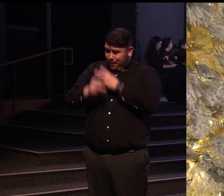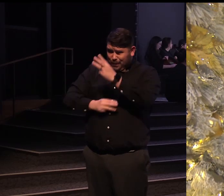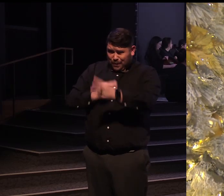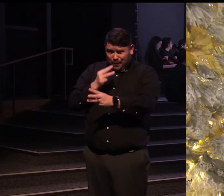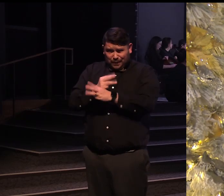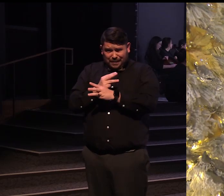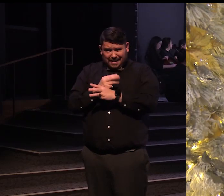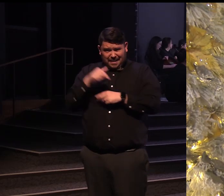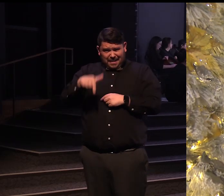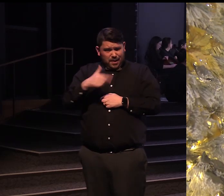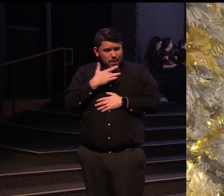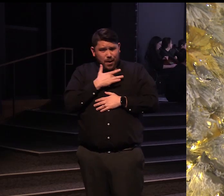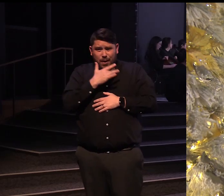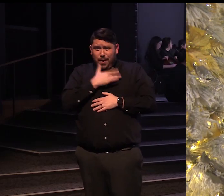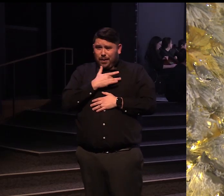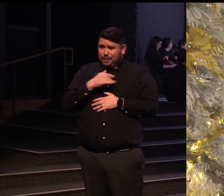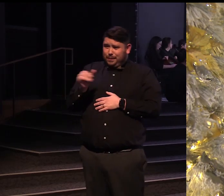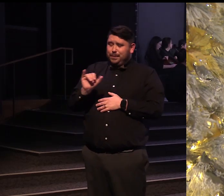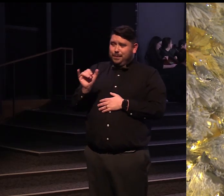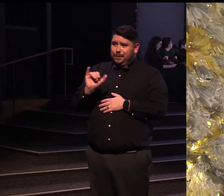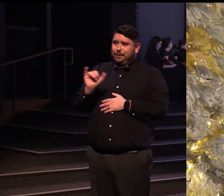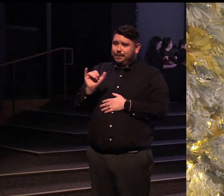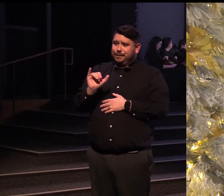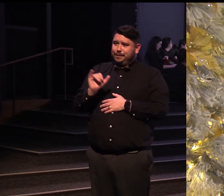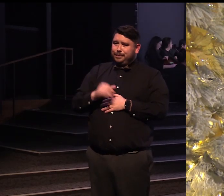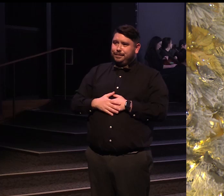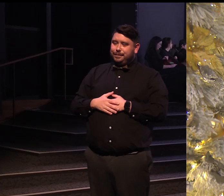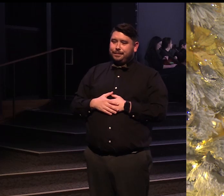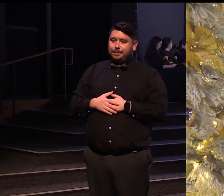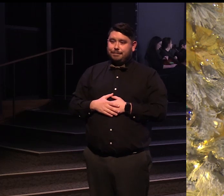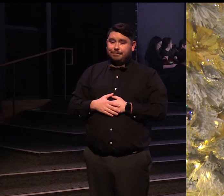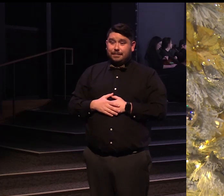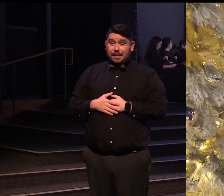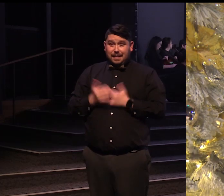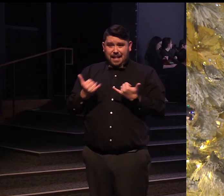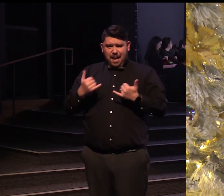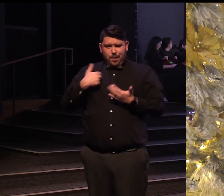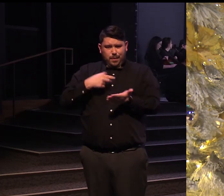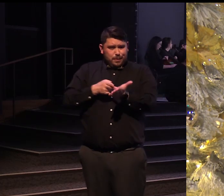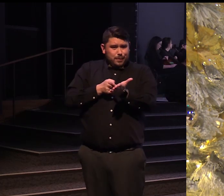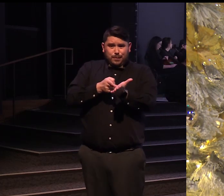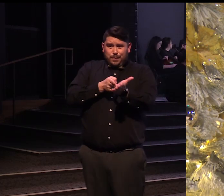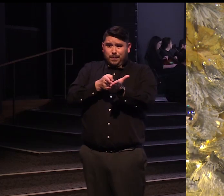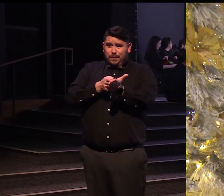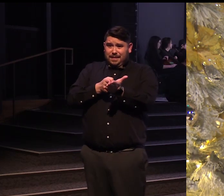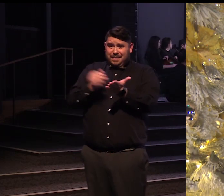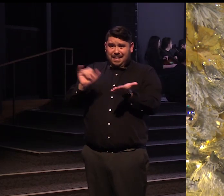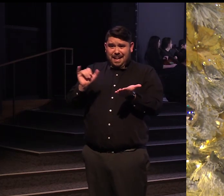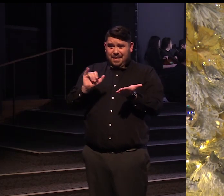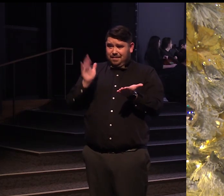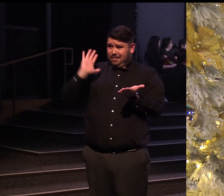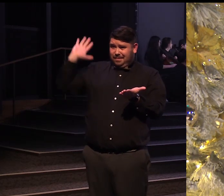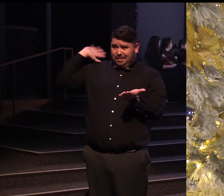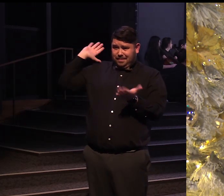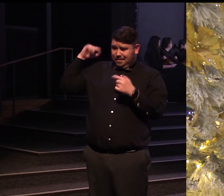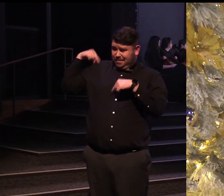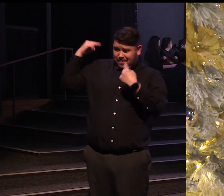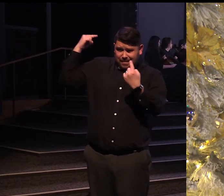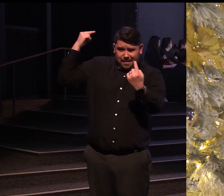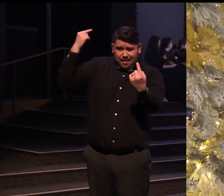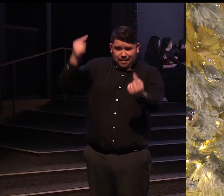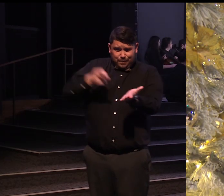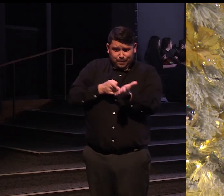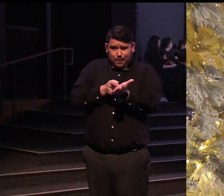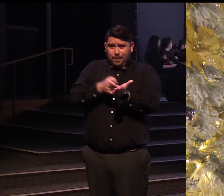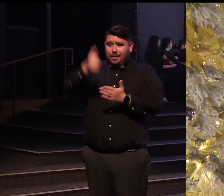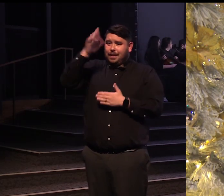hearts? And yet it's never been more true, right, than it is right now, that